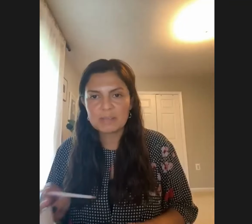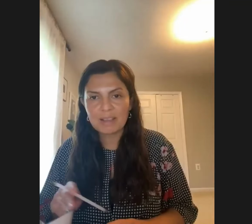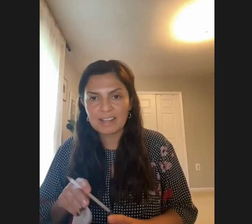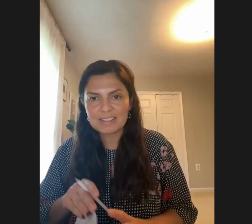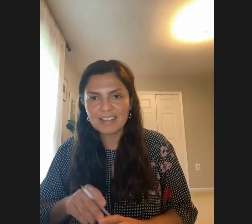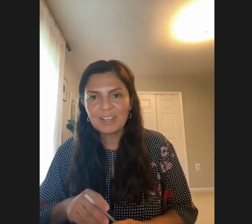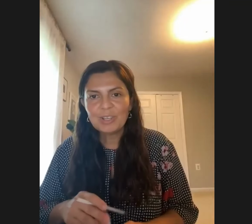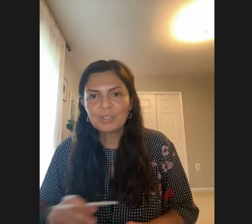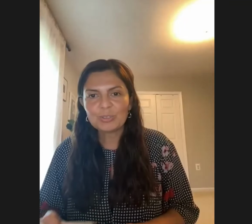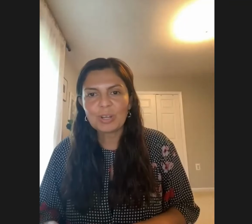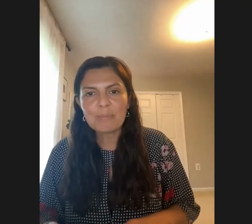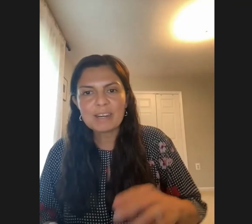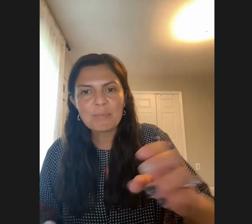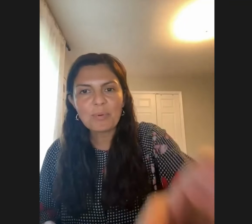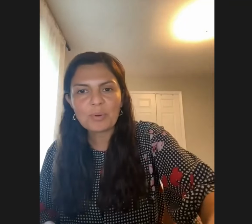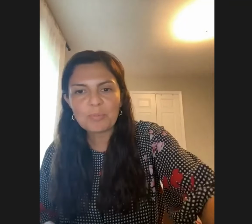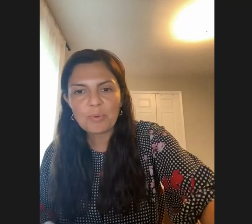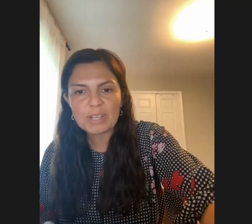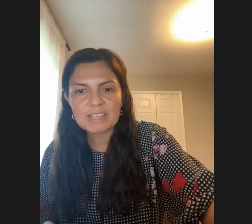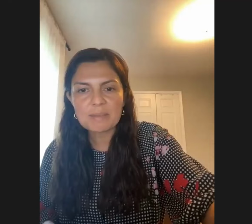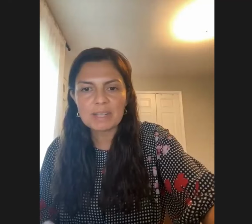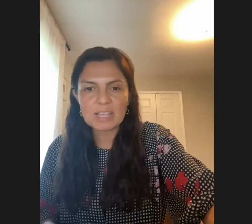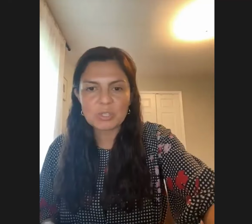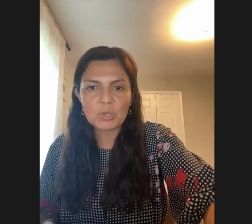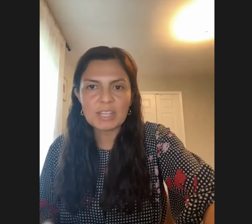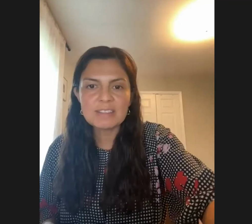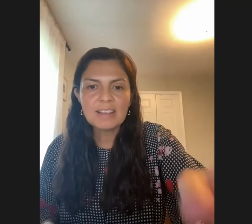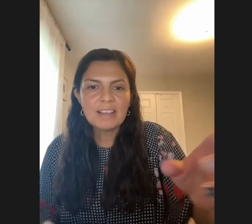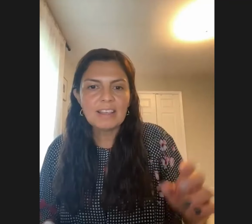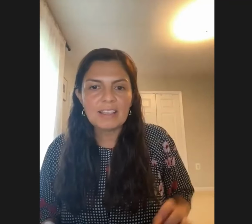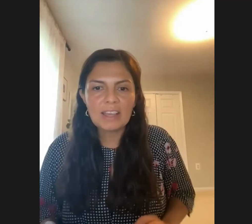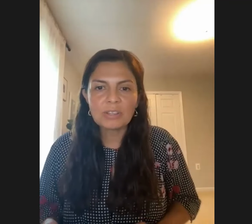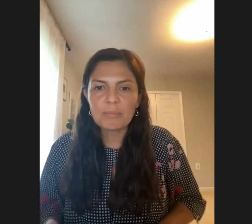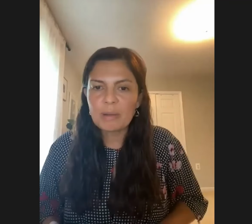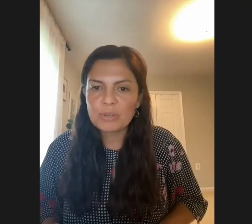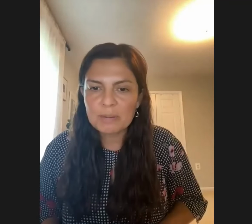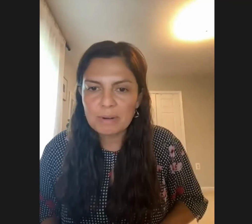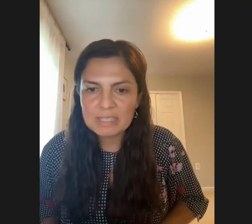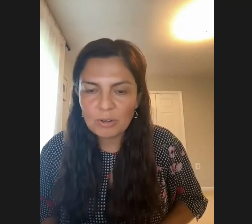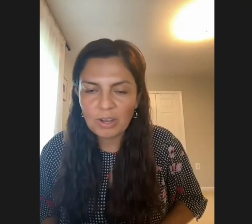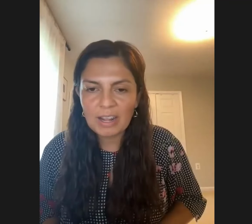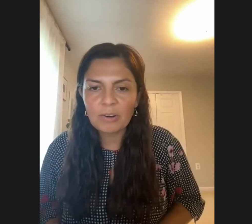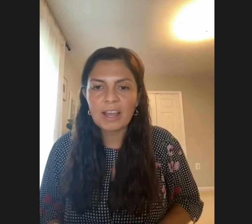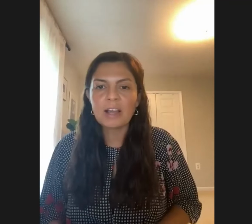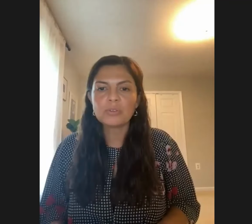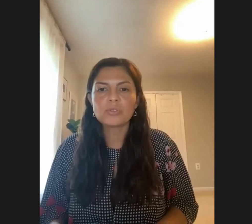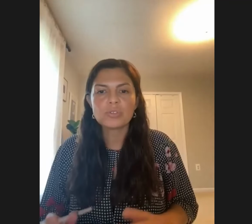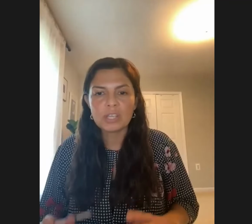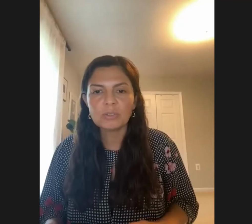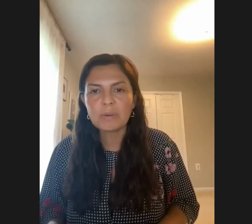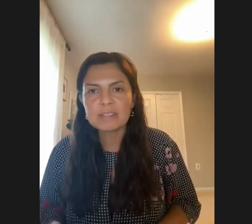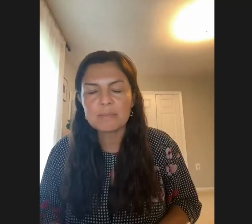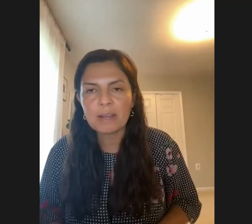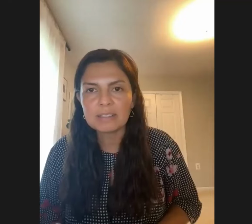of the indigenous communities. Thank you so much, Dr. Mirna, for these inputs. And I'd also like